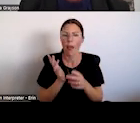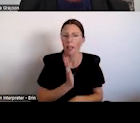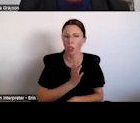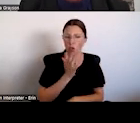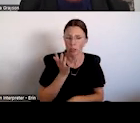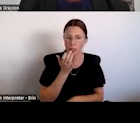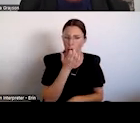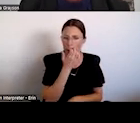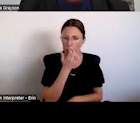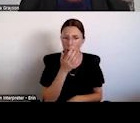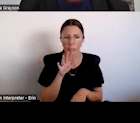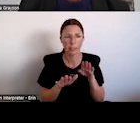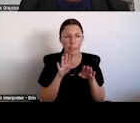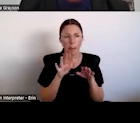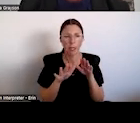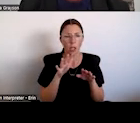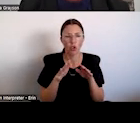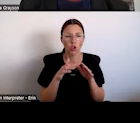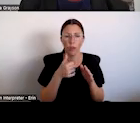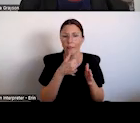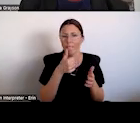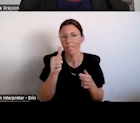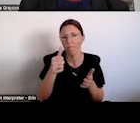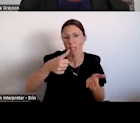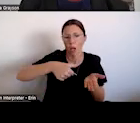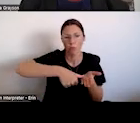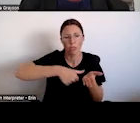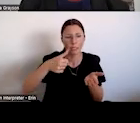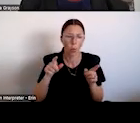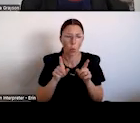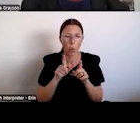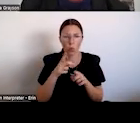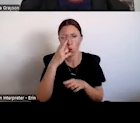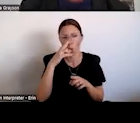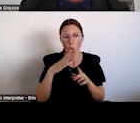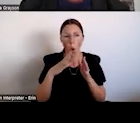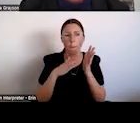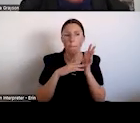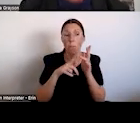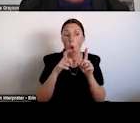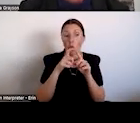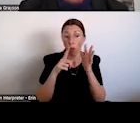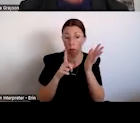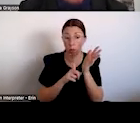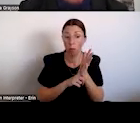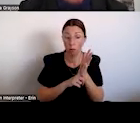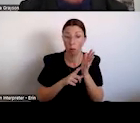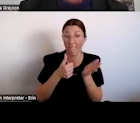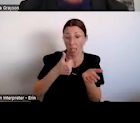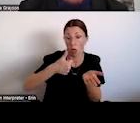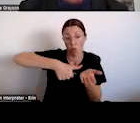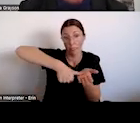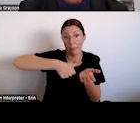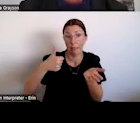content fingerprinting, we also have the techniques called model fingerprinting. So every model can be different. What it means